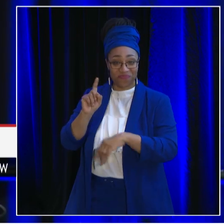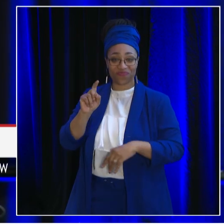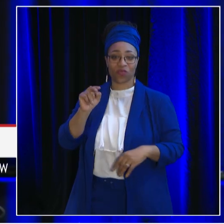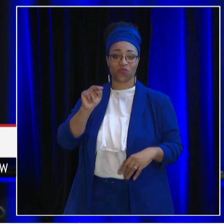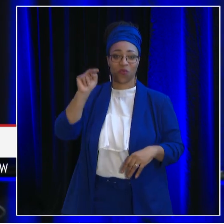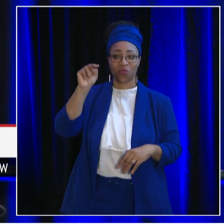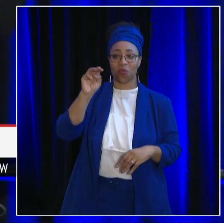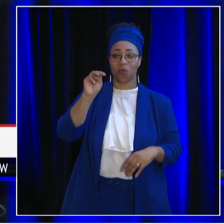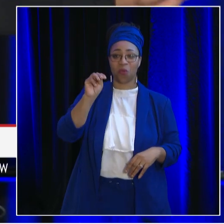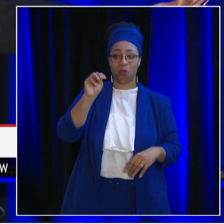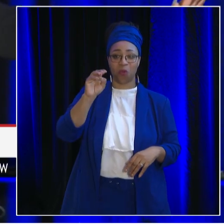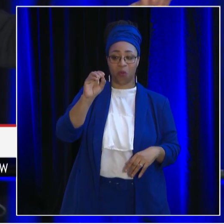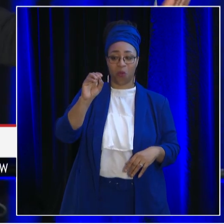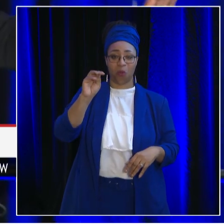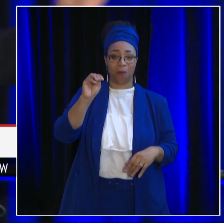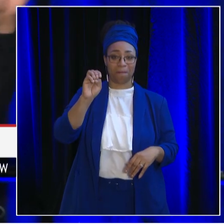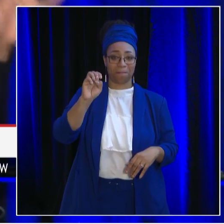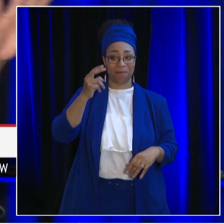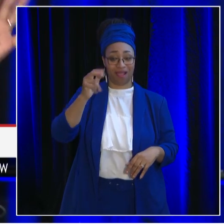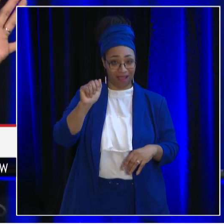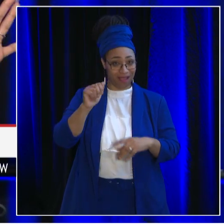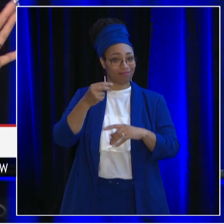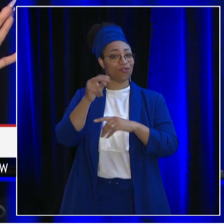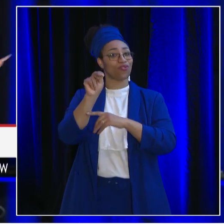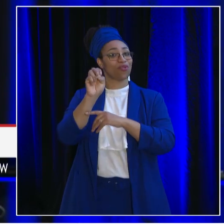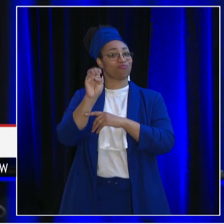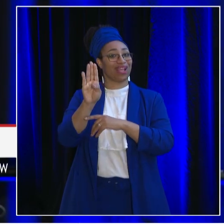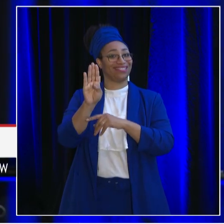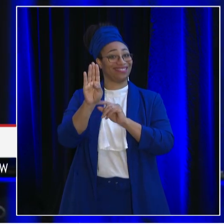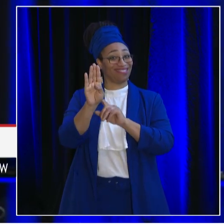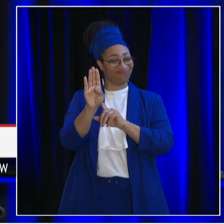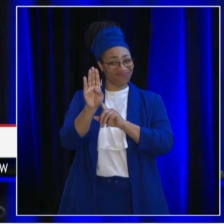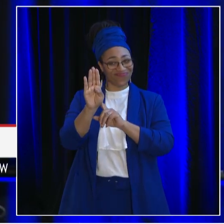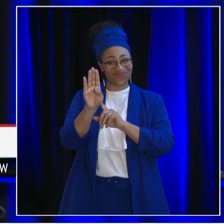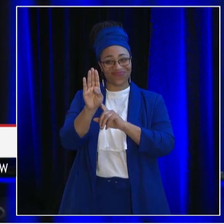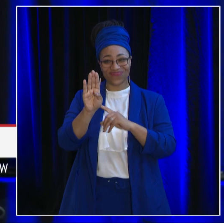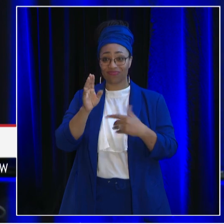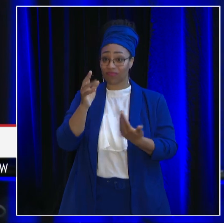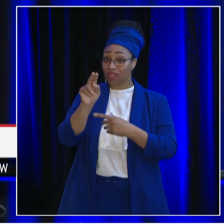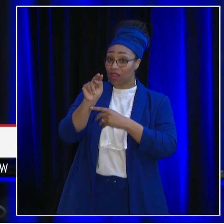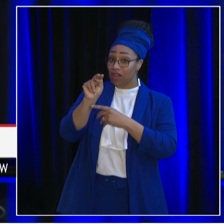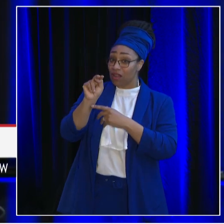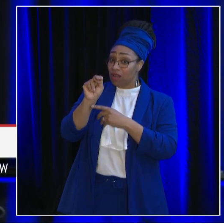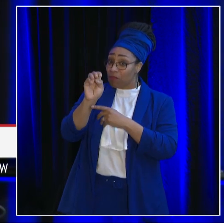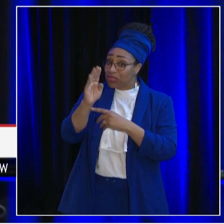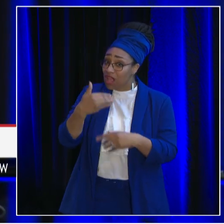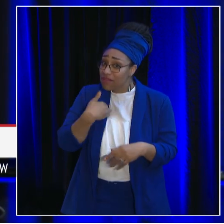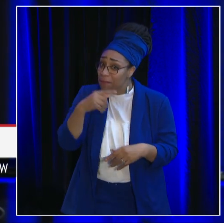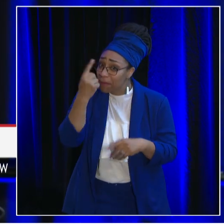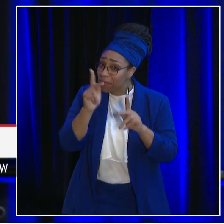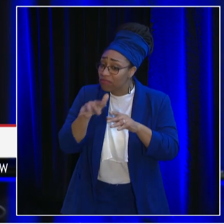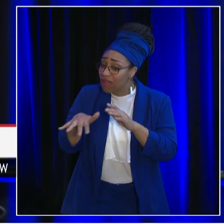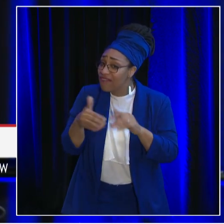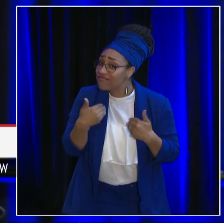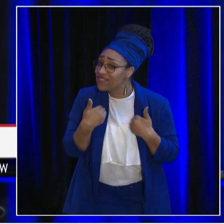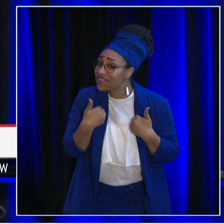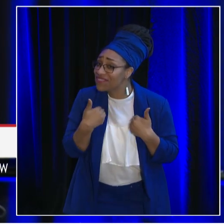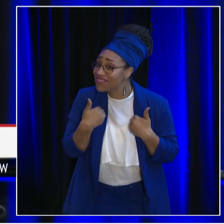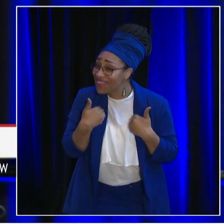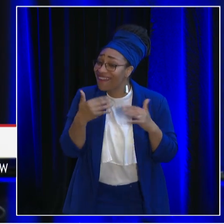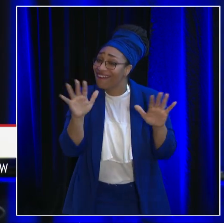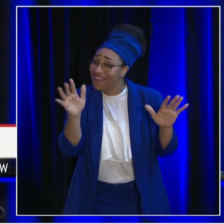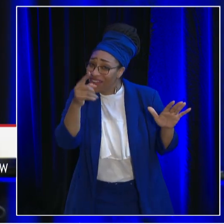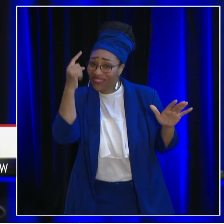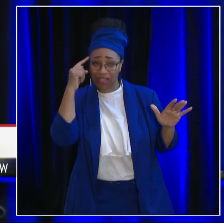Nebraska. But I knew what y'all were thinking, so I just wanted to address the elephant in the room. And it was there where I really drew my inspiration